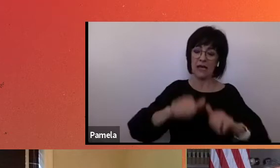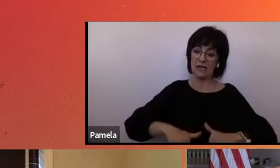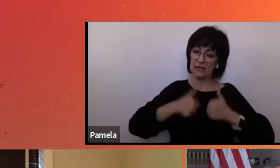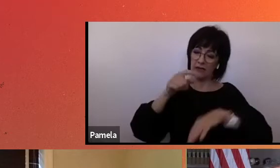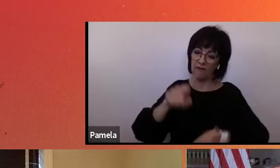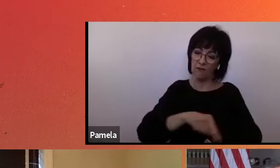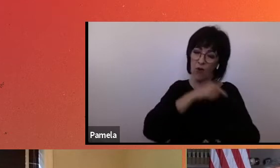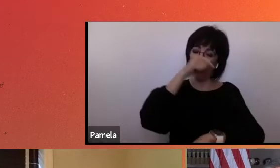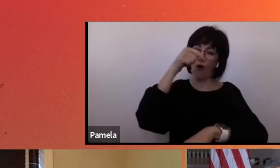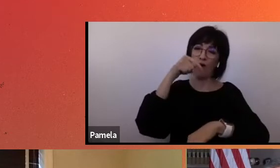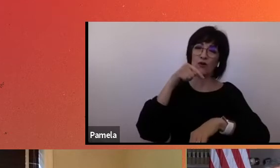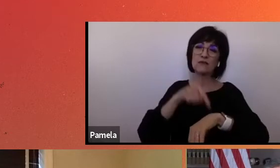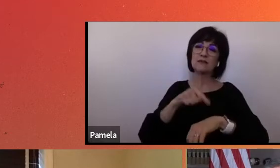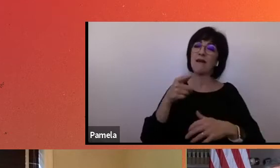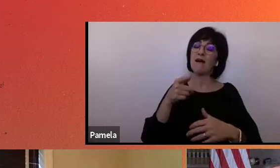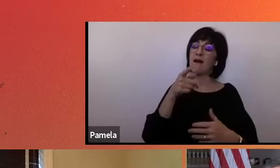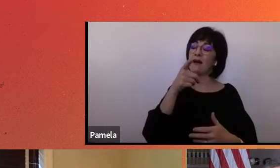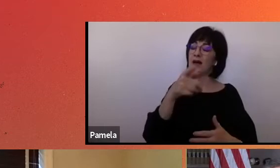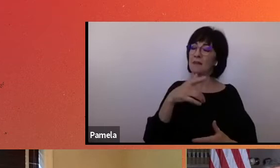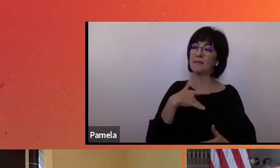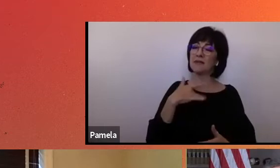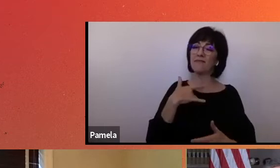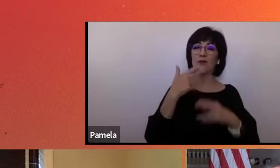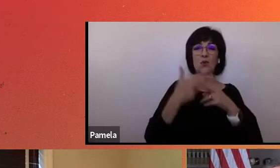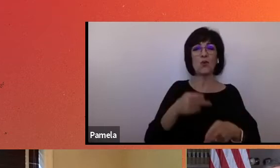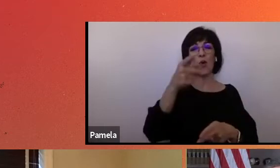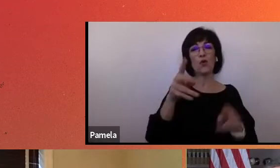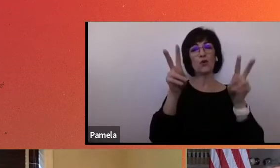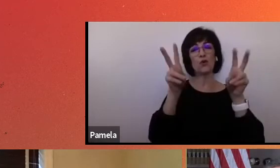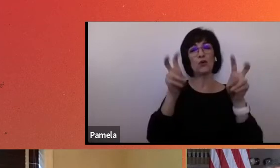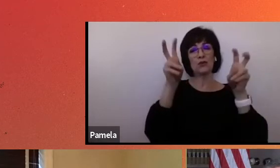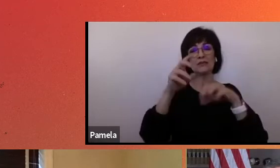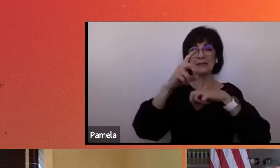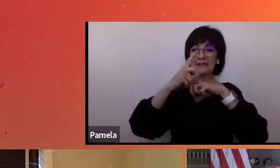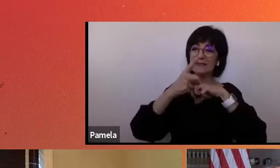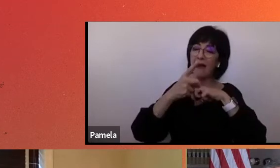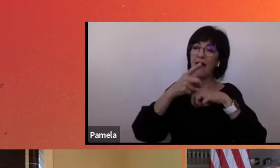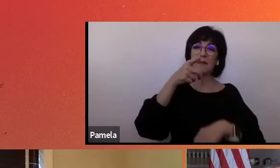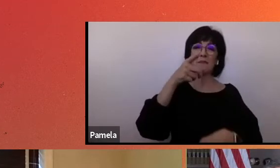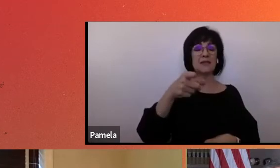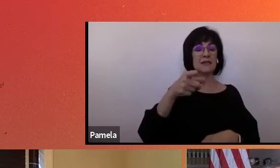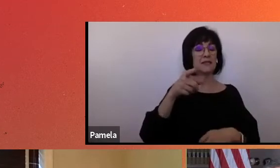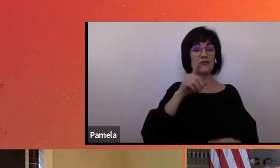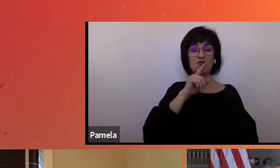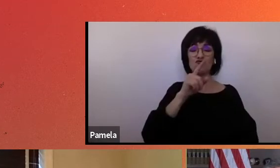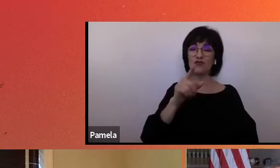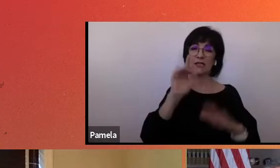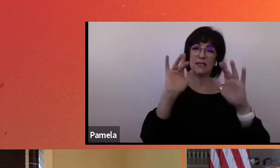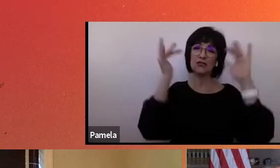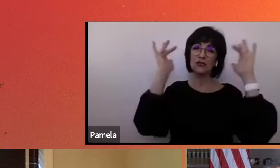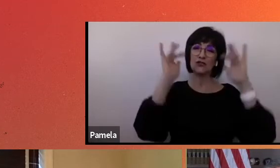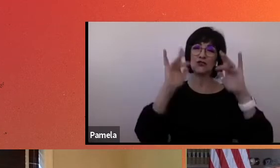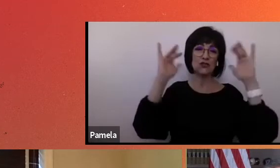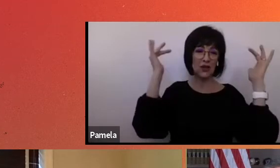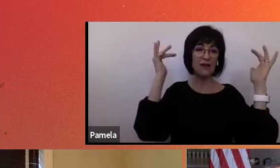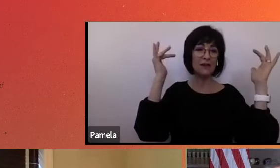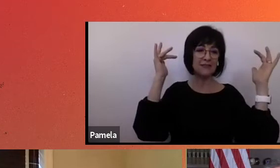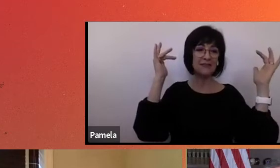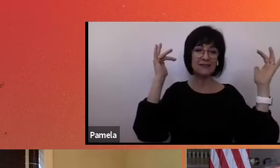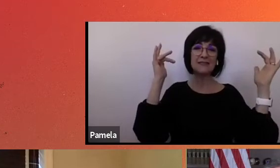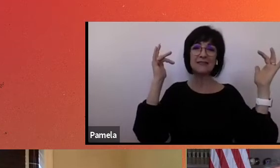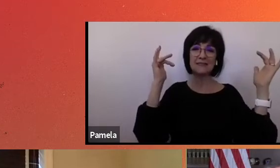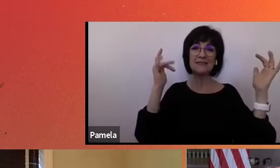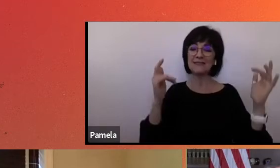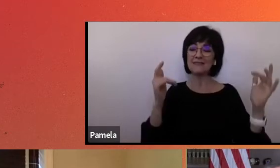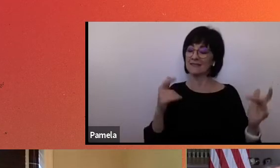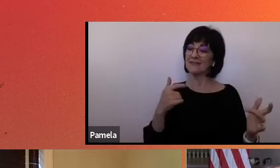I hesitate. I always like to acknowledge your resilience by saying how old you are. And I, the last couple of